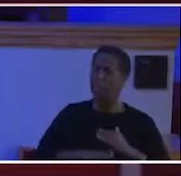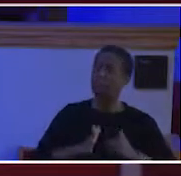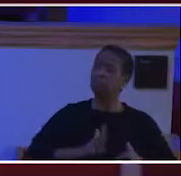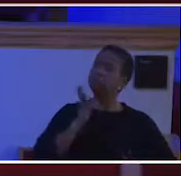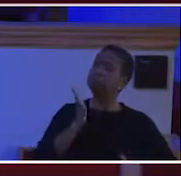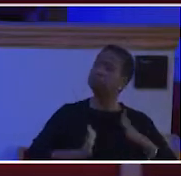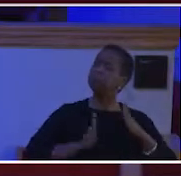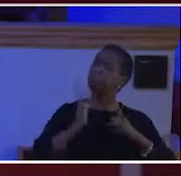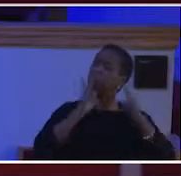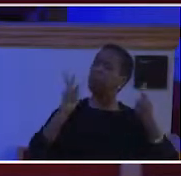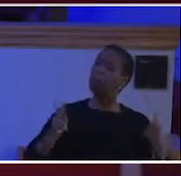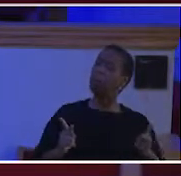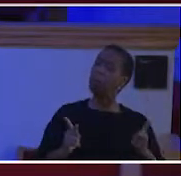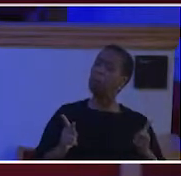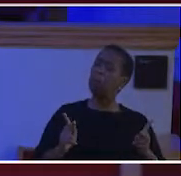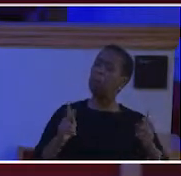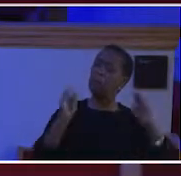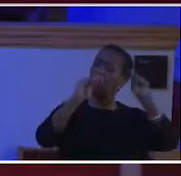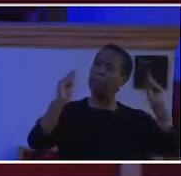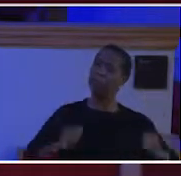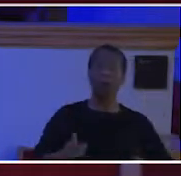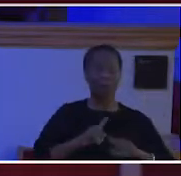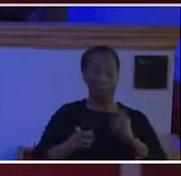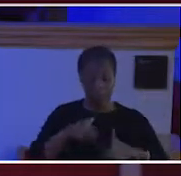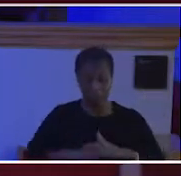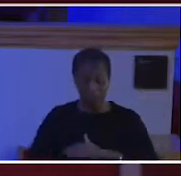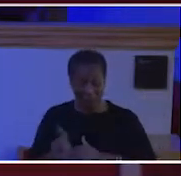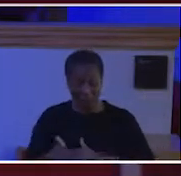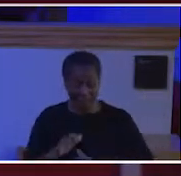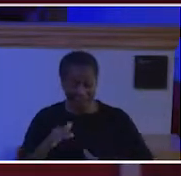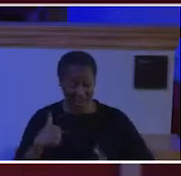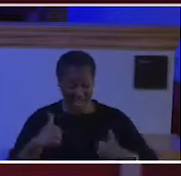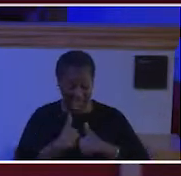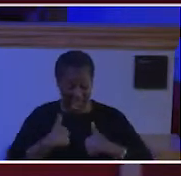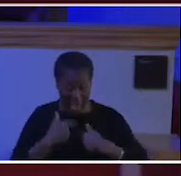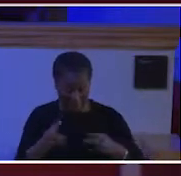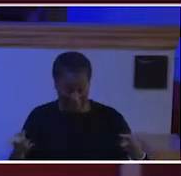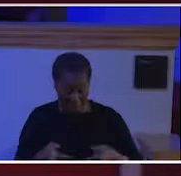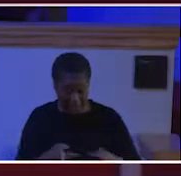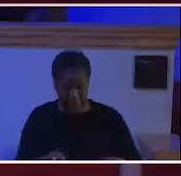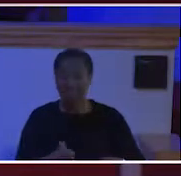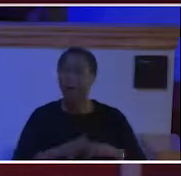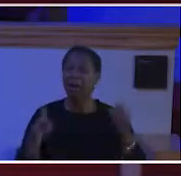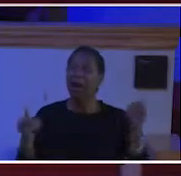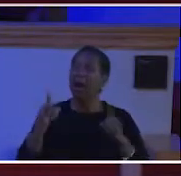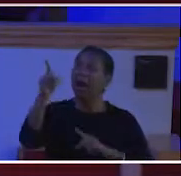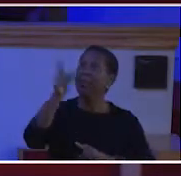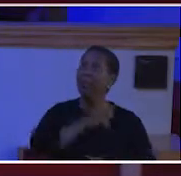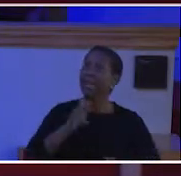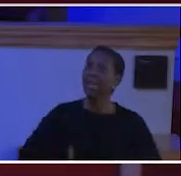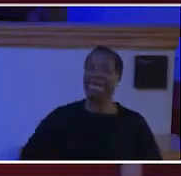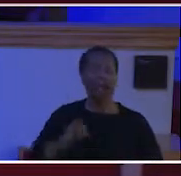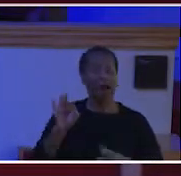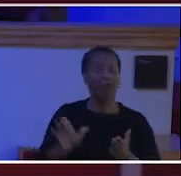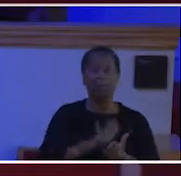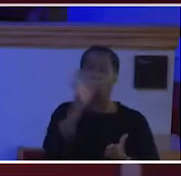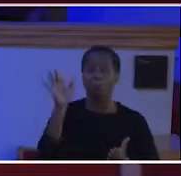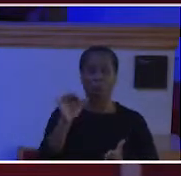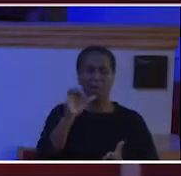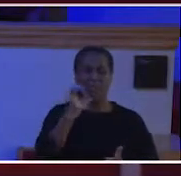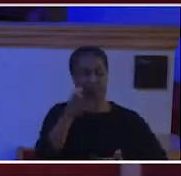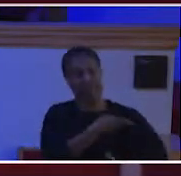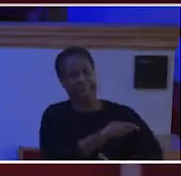palace, but born in an animal stall, and that the King of Glory was not laid